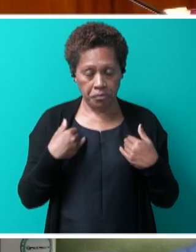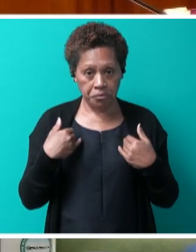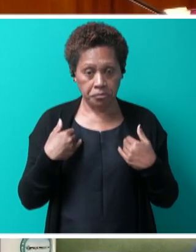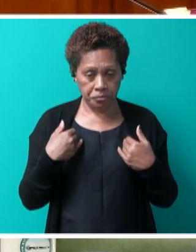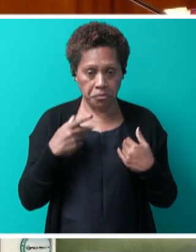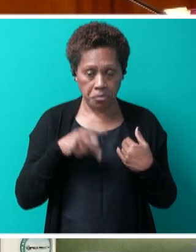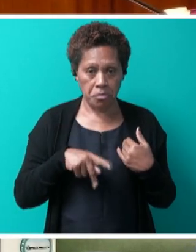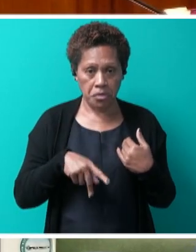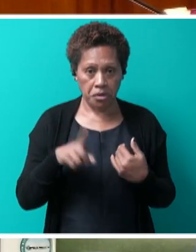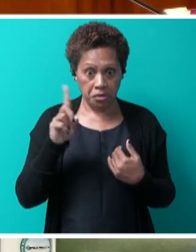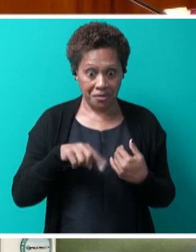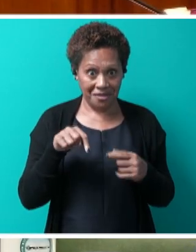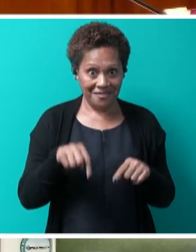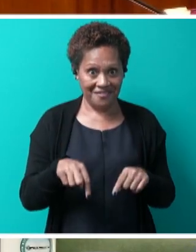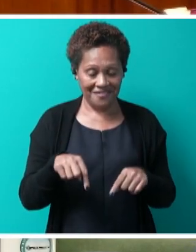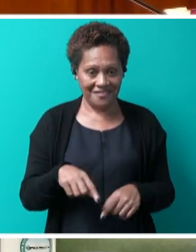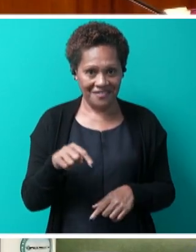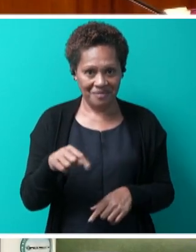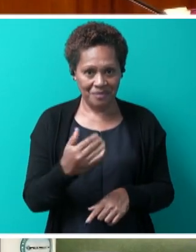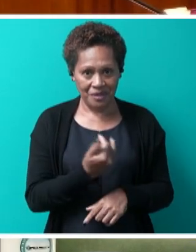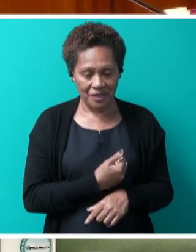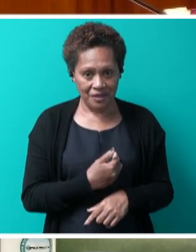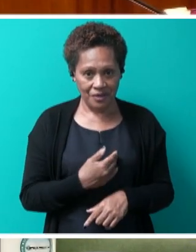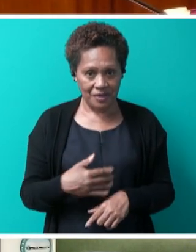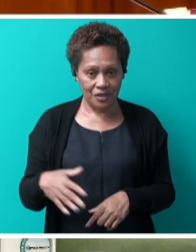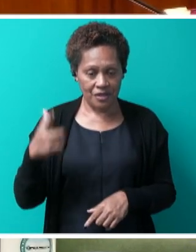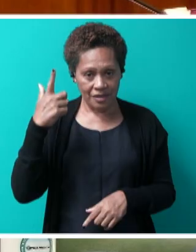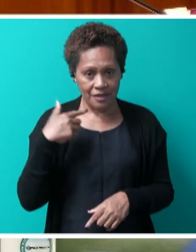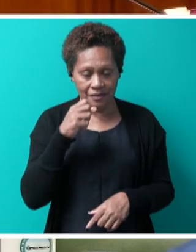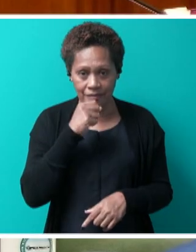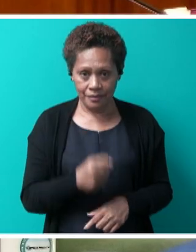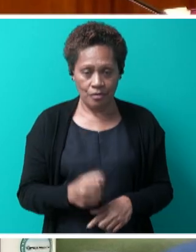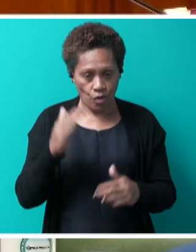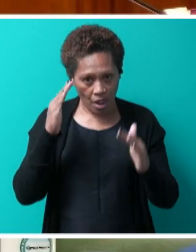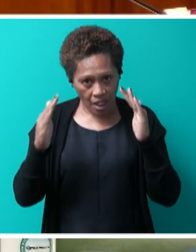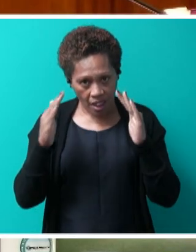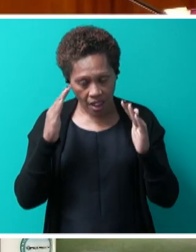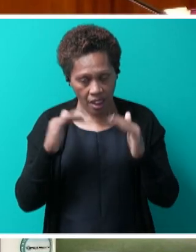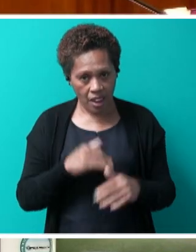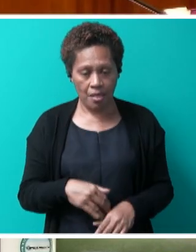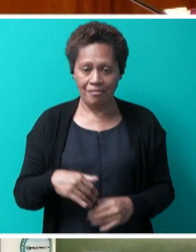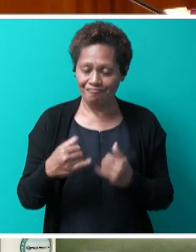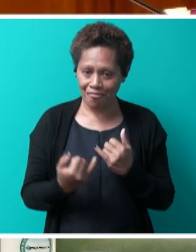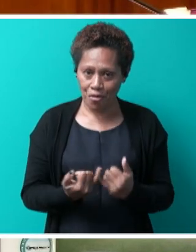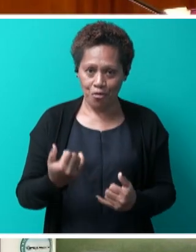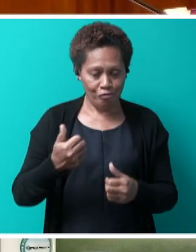today, ladies and gentlemen. Isambula Binasaka, a very good morning to you